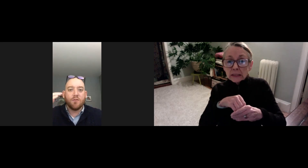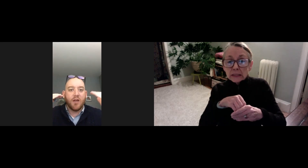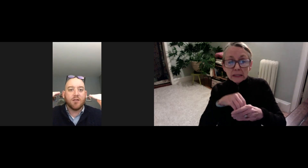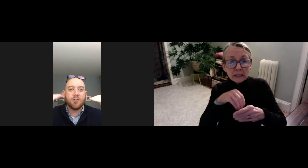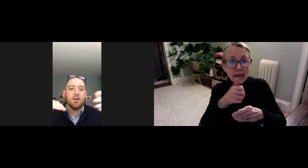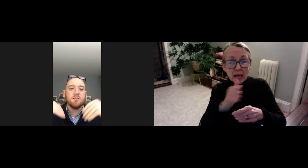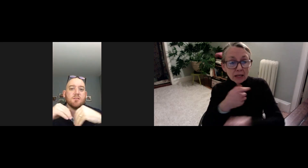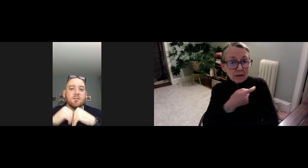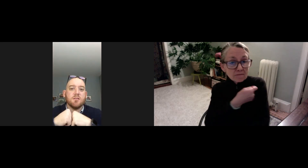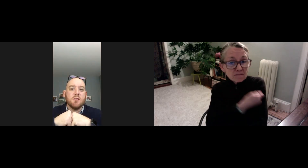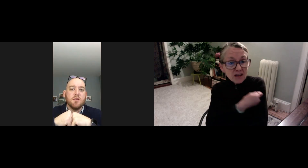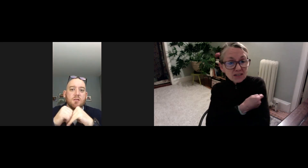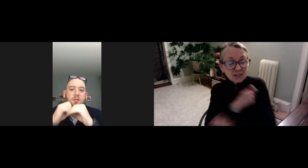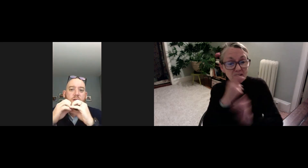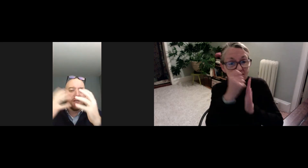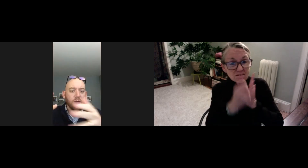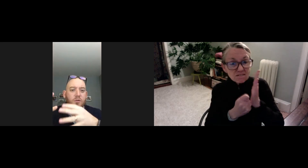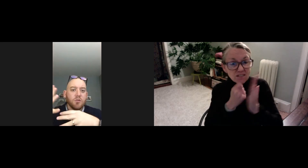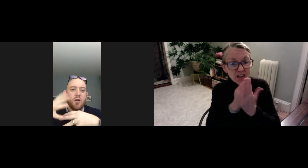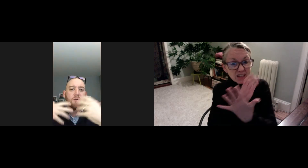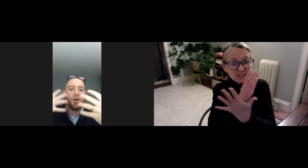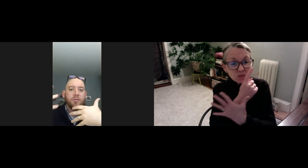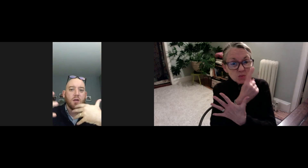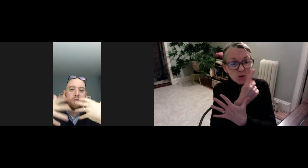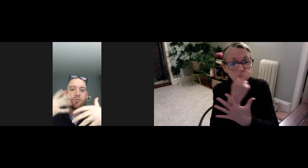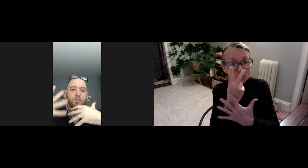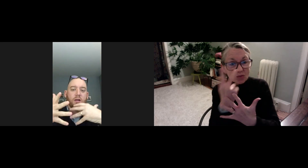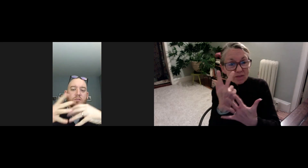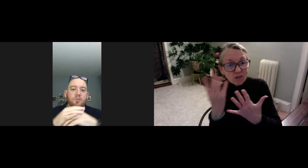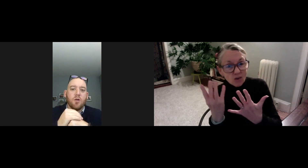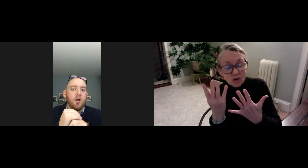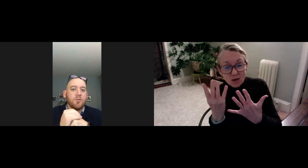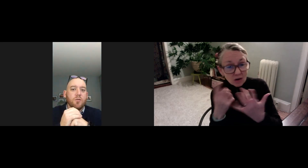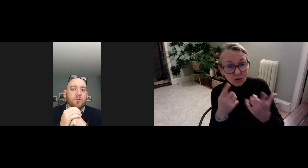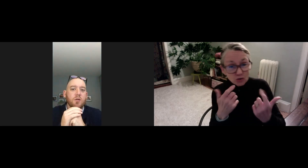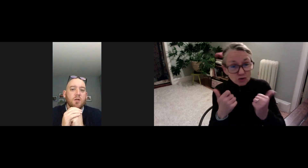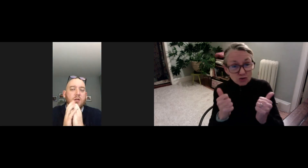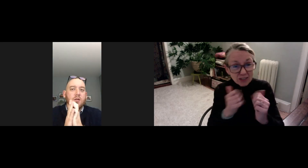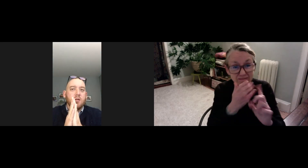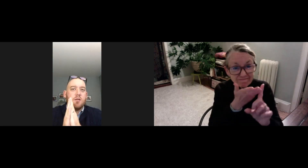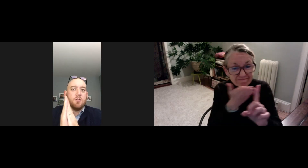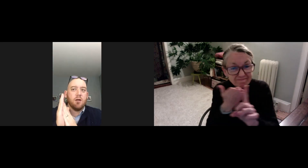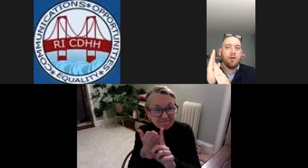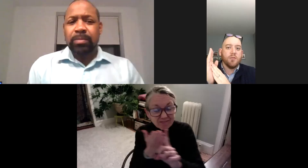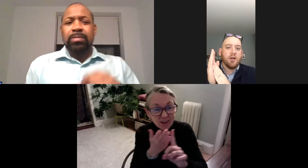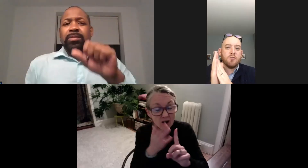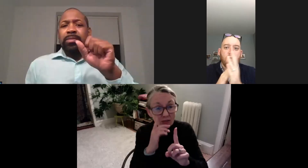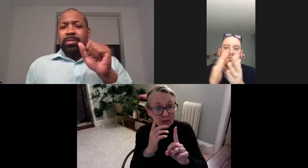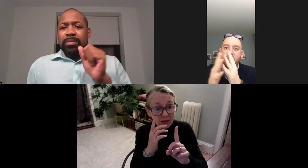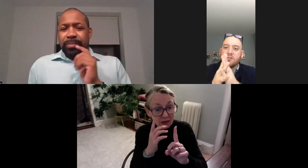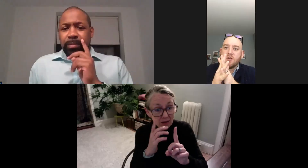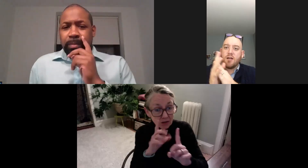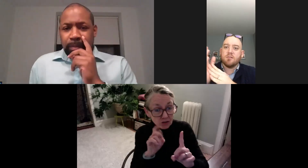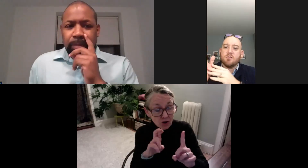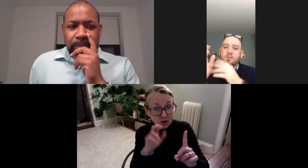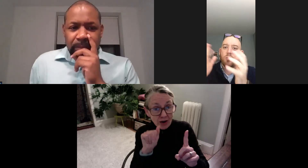vaccination phase classes? Is that something you're talking about, that you try to talk to Dr.